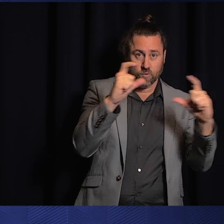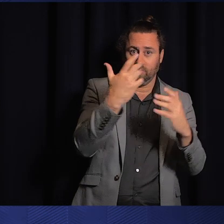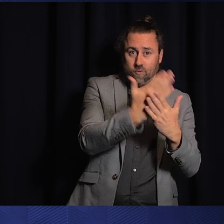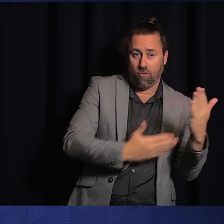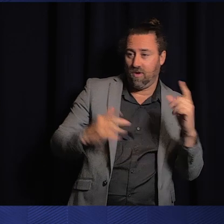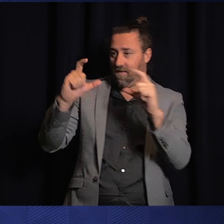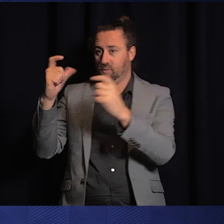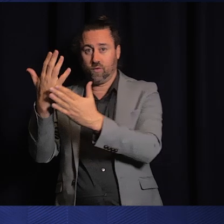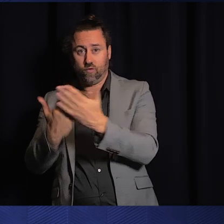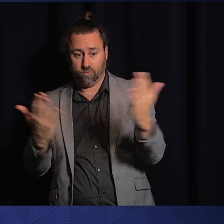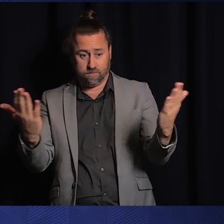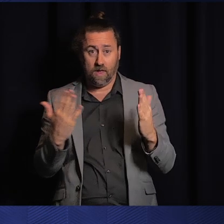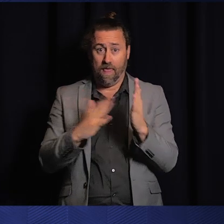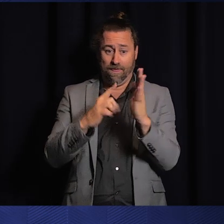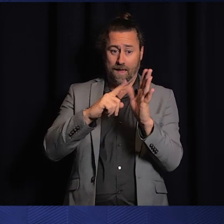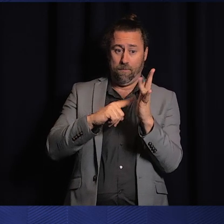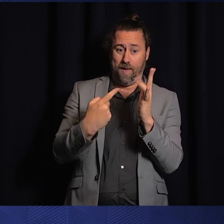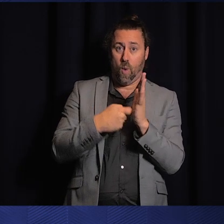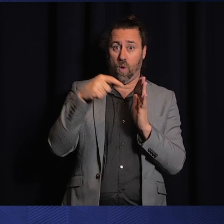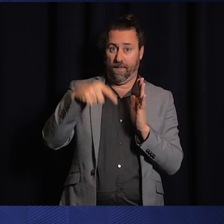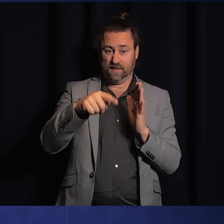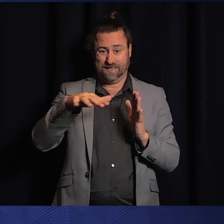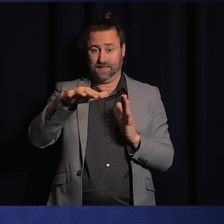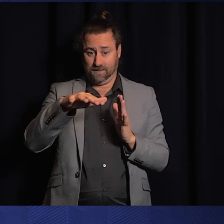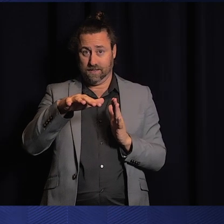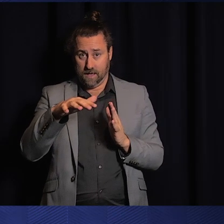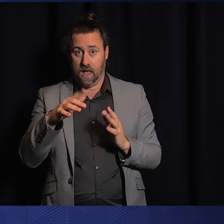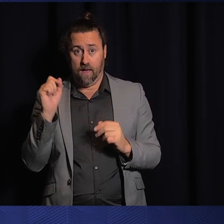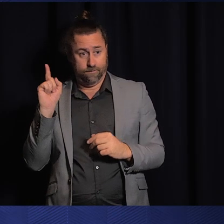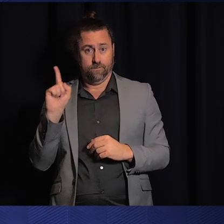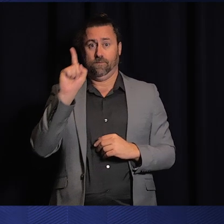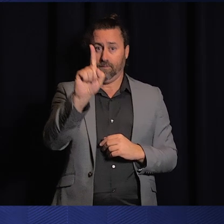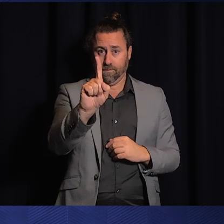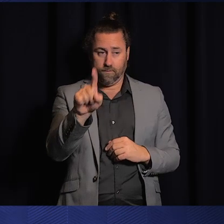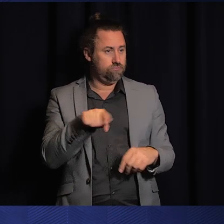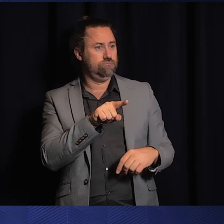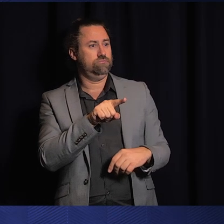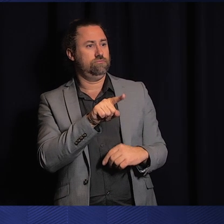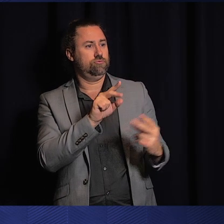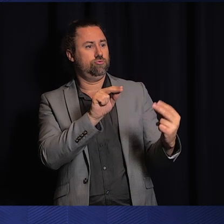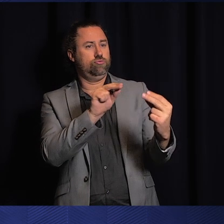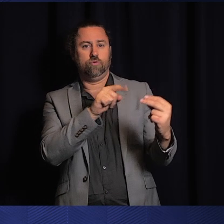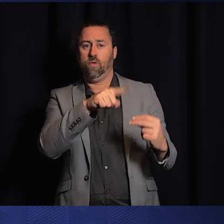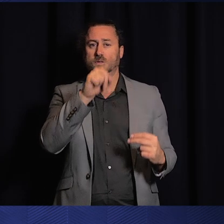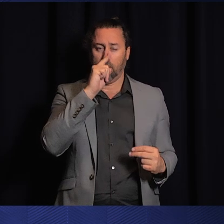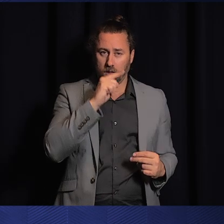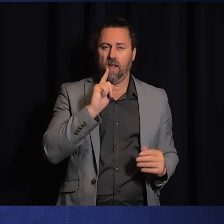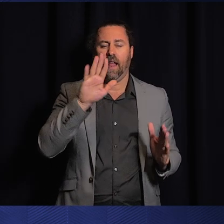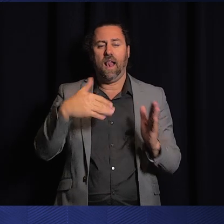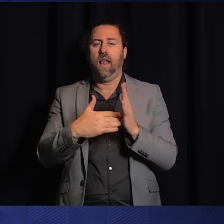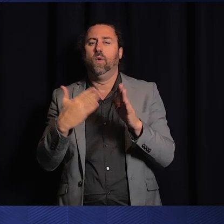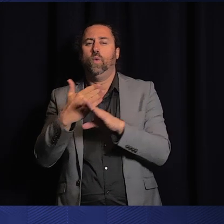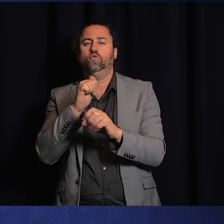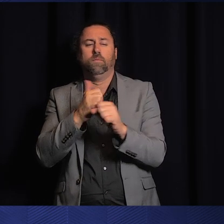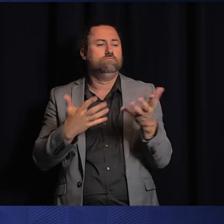part of this process, city mayor, and then those displaced population. And when he saw in the final workshop, when he saw